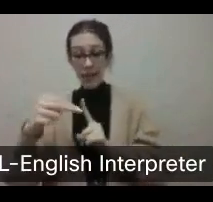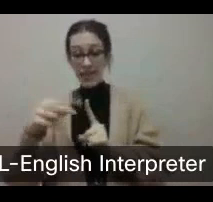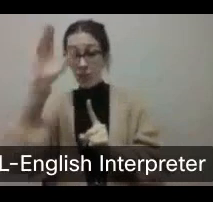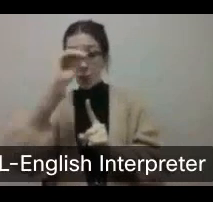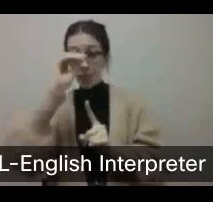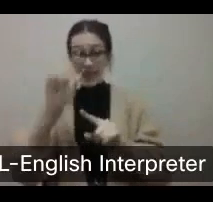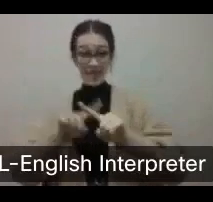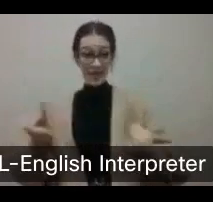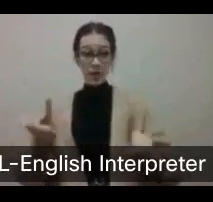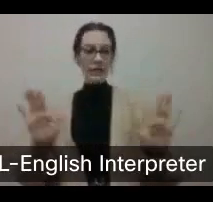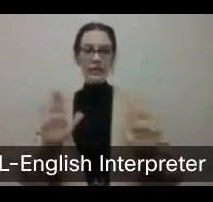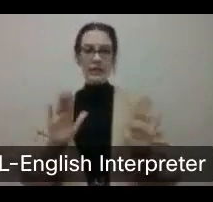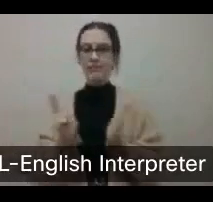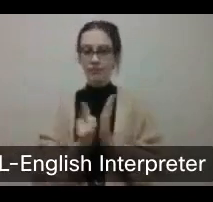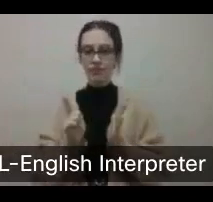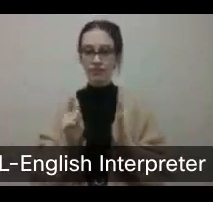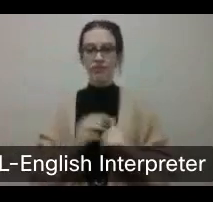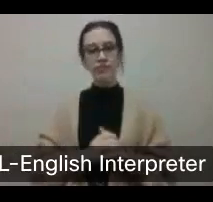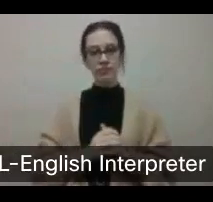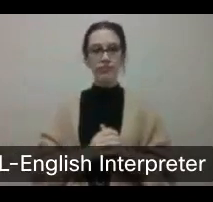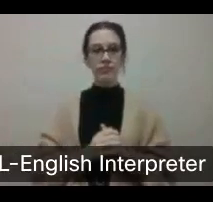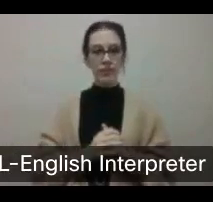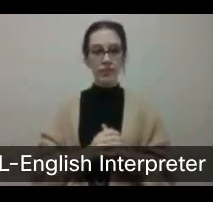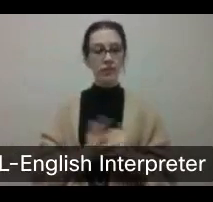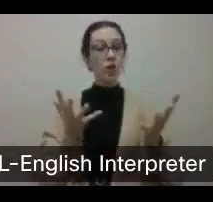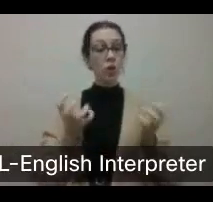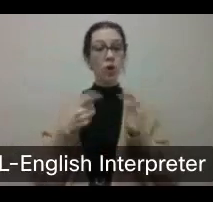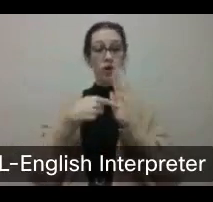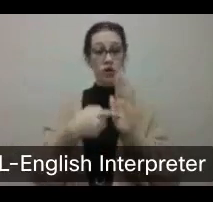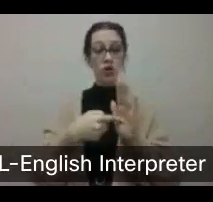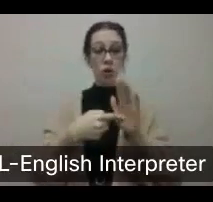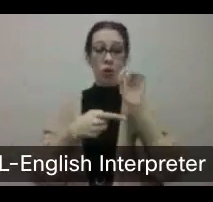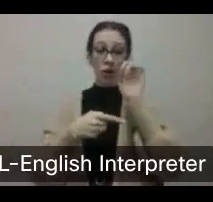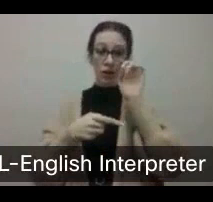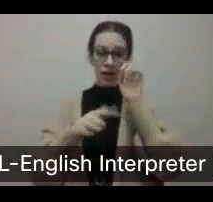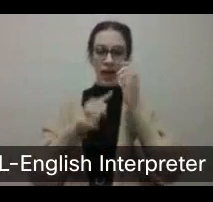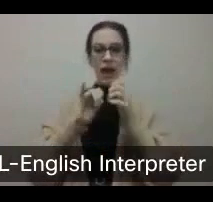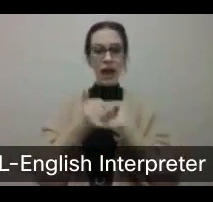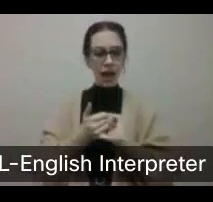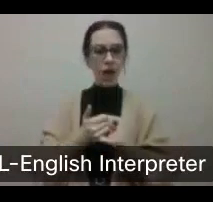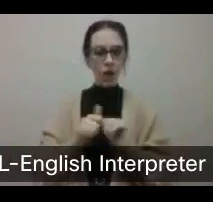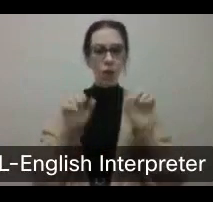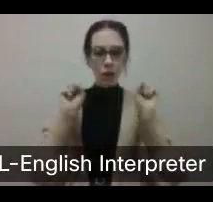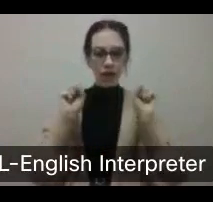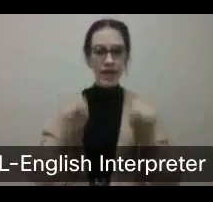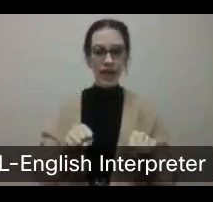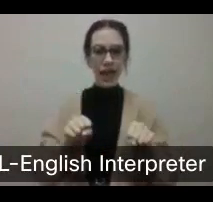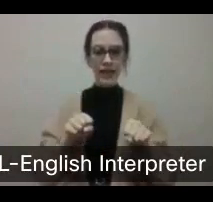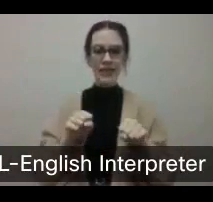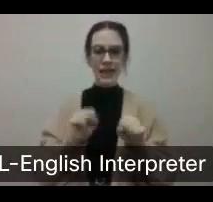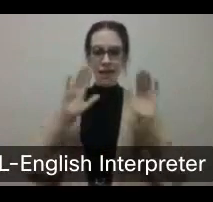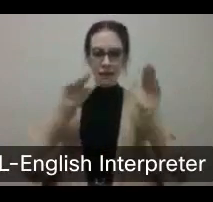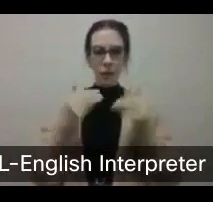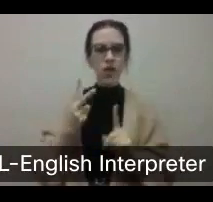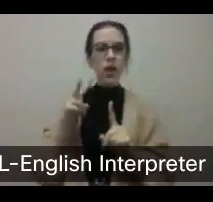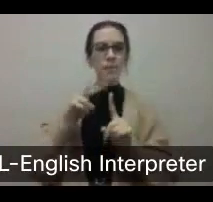Illustrate the idea here of how we can focus on applicable information when paraphrasing. Let's take a look at